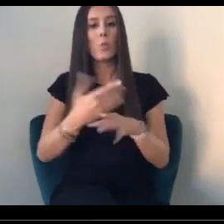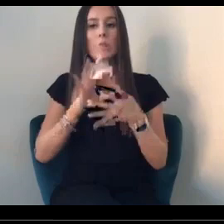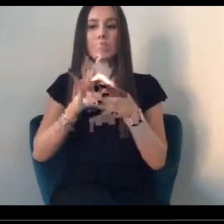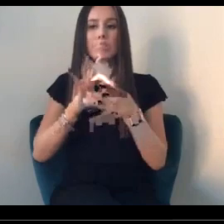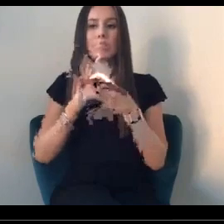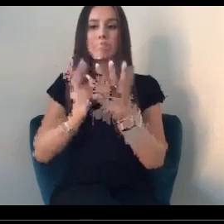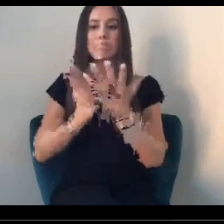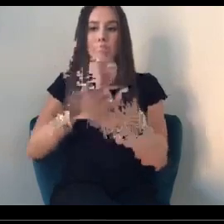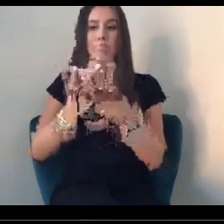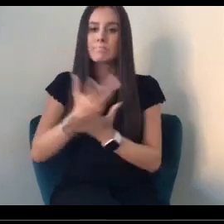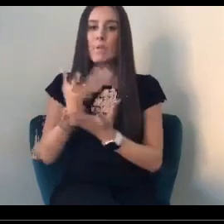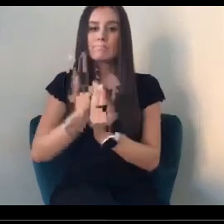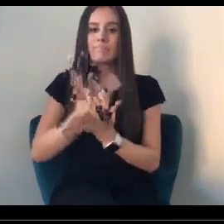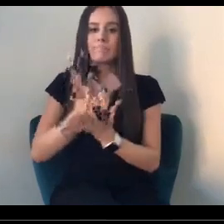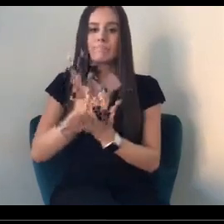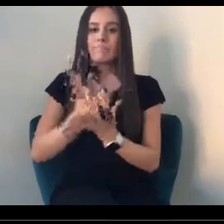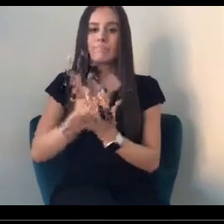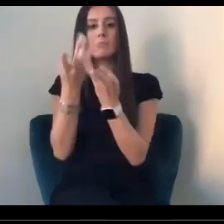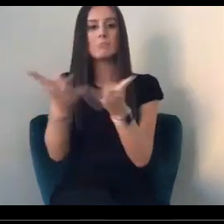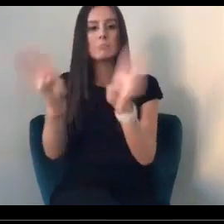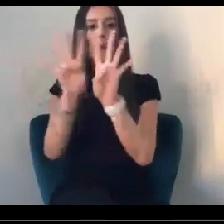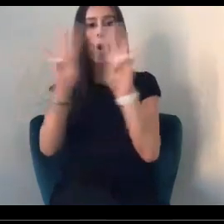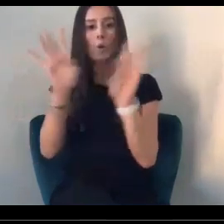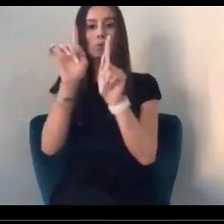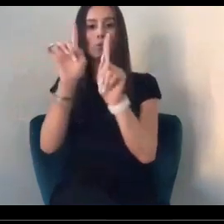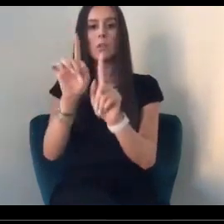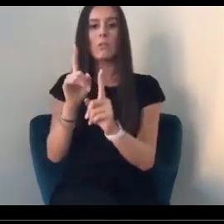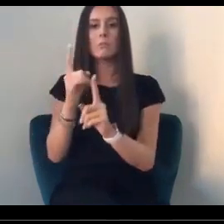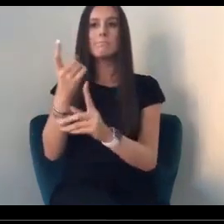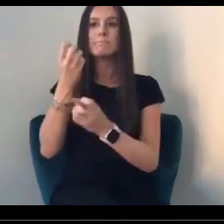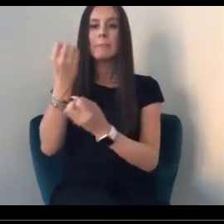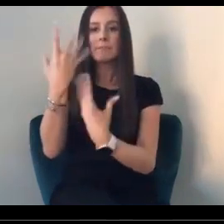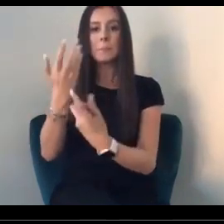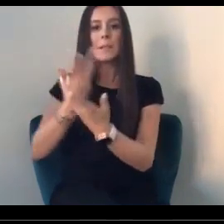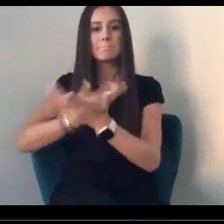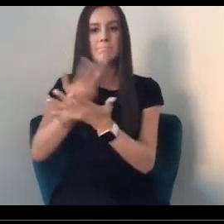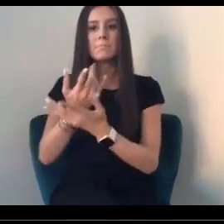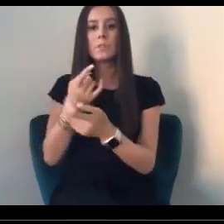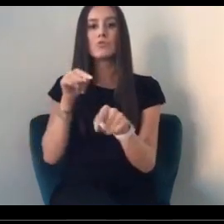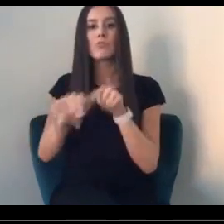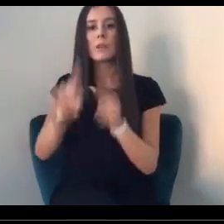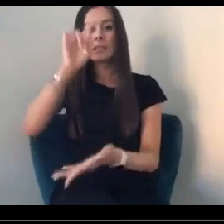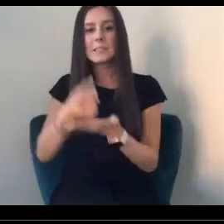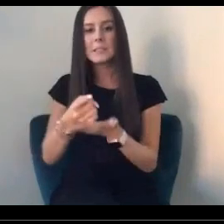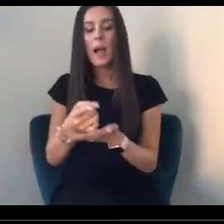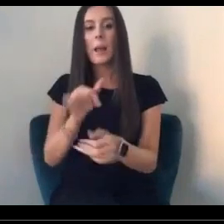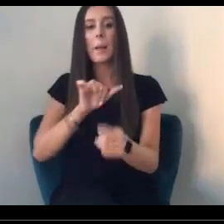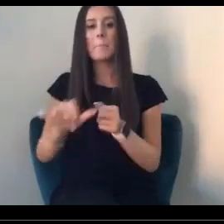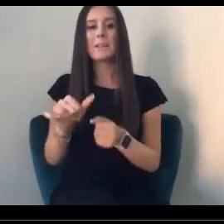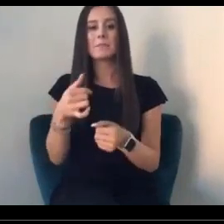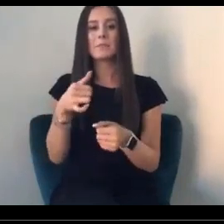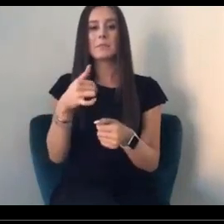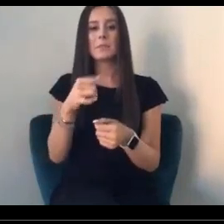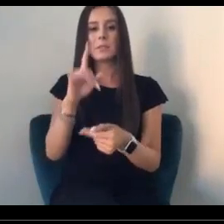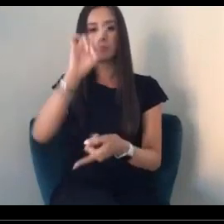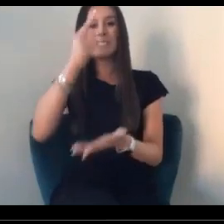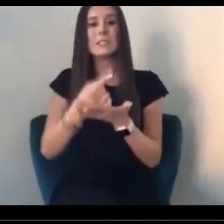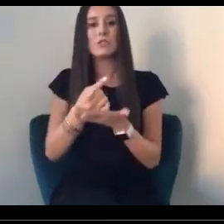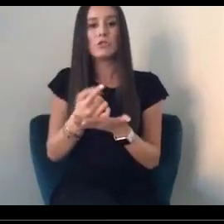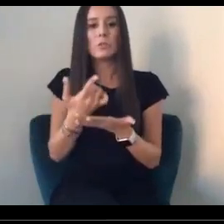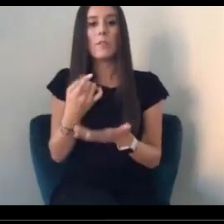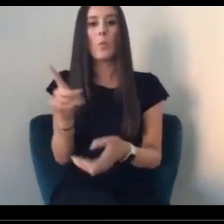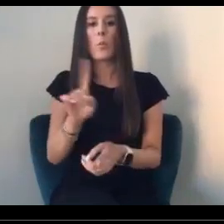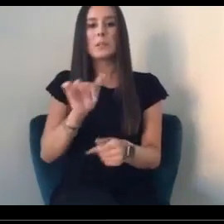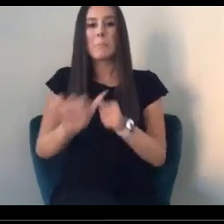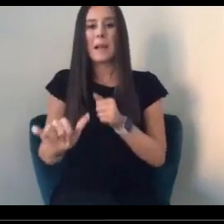stakeholders to identify appropriate measures for mitigation, for loss of trees, etc. Some